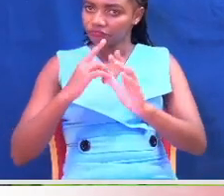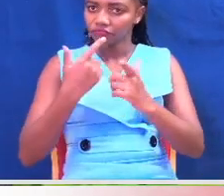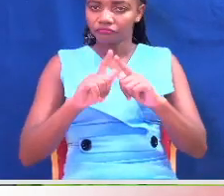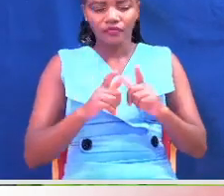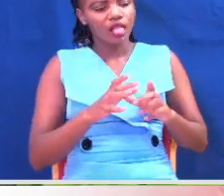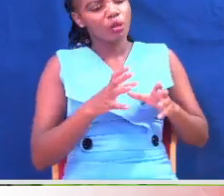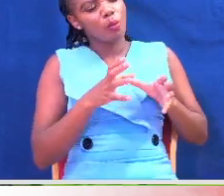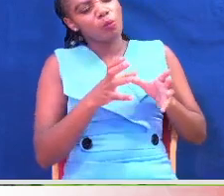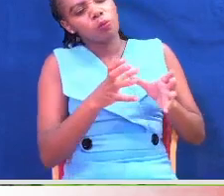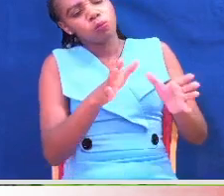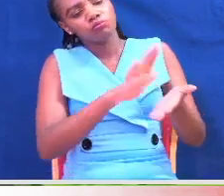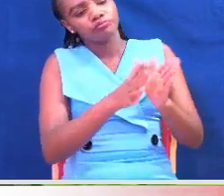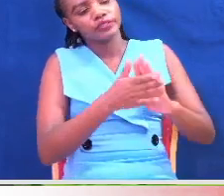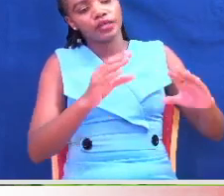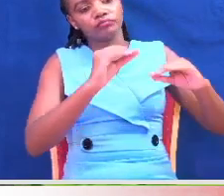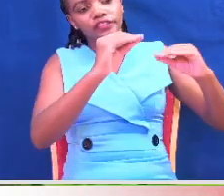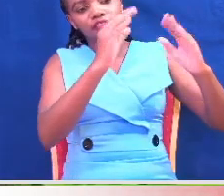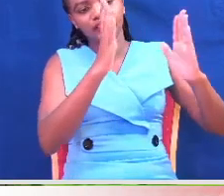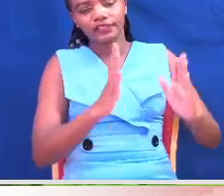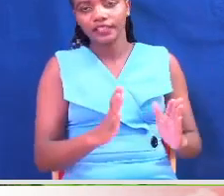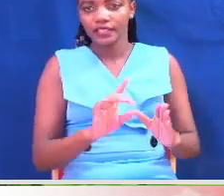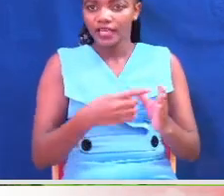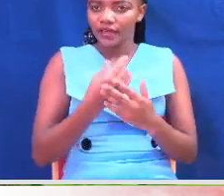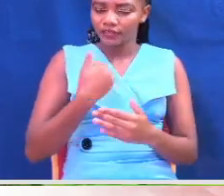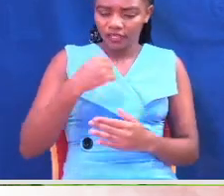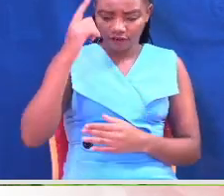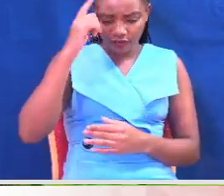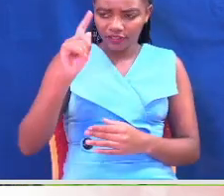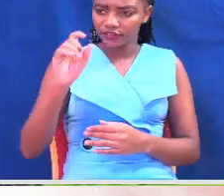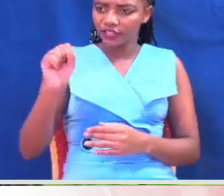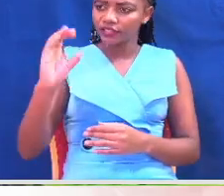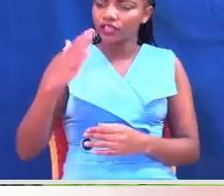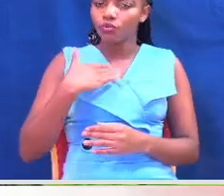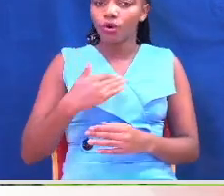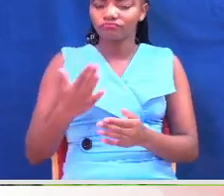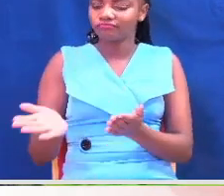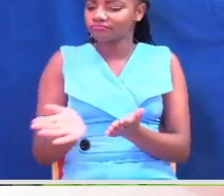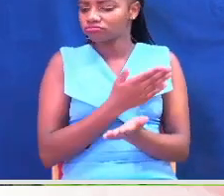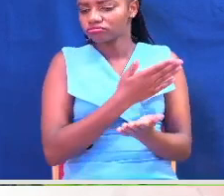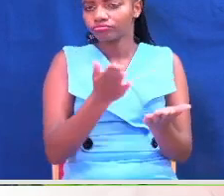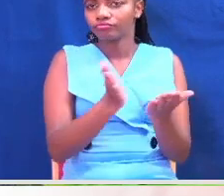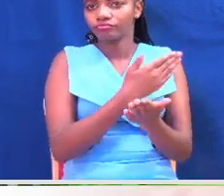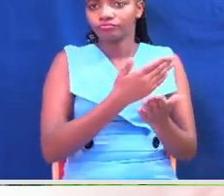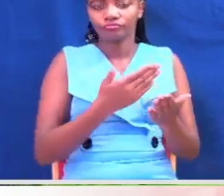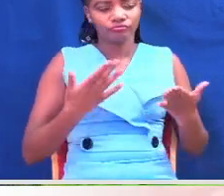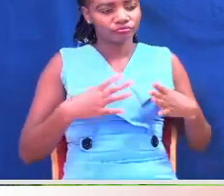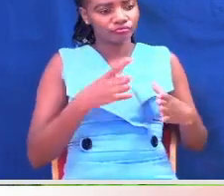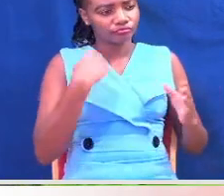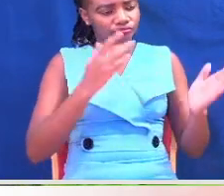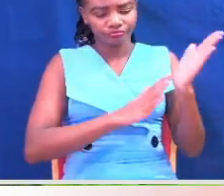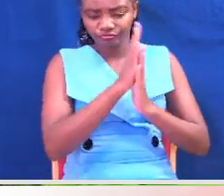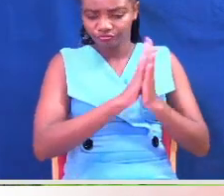kuwa walimu. Sasa nafikiri TSC nataka ichuje yule aliye na nia hasa na lengo hasa na